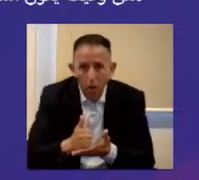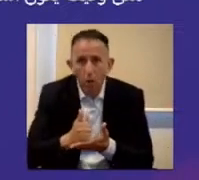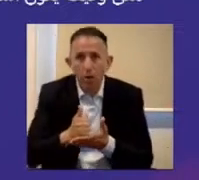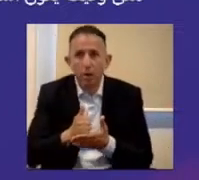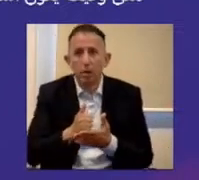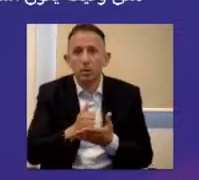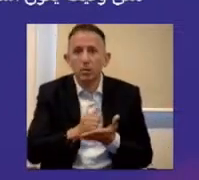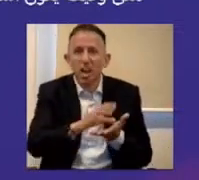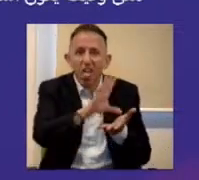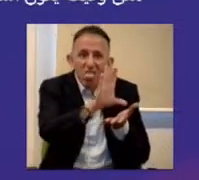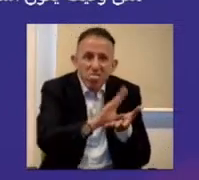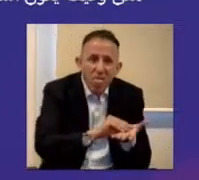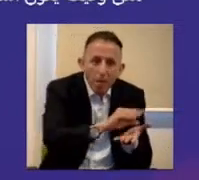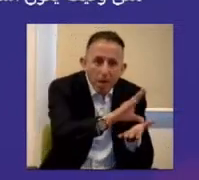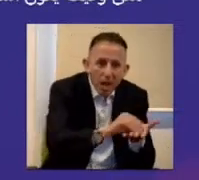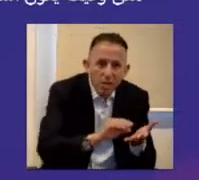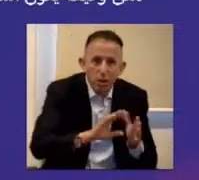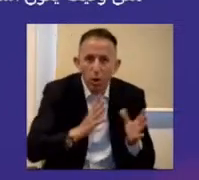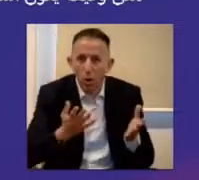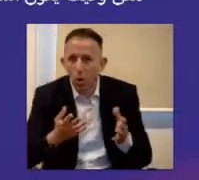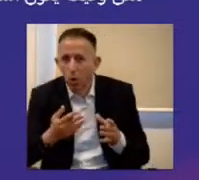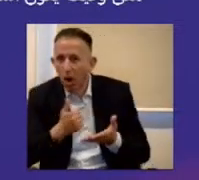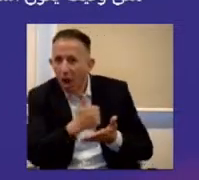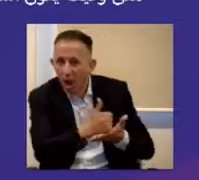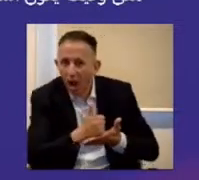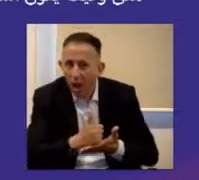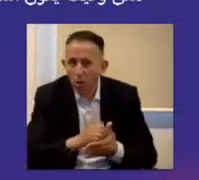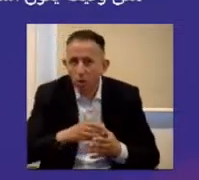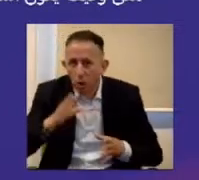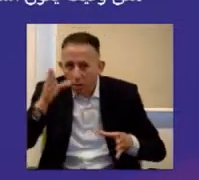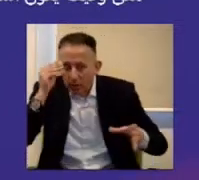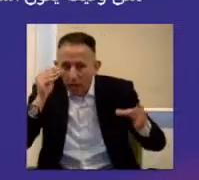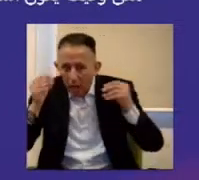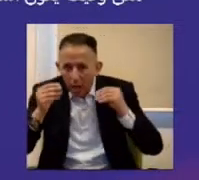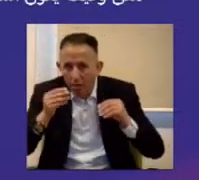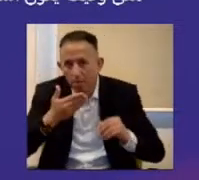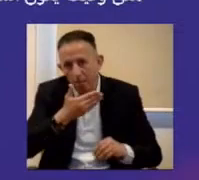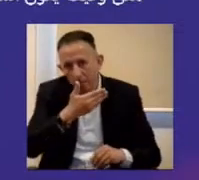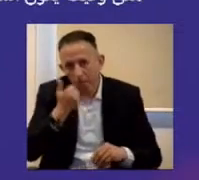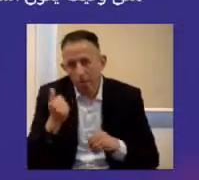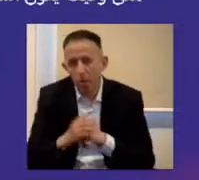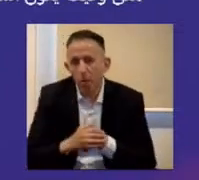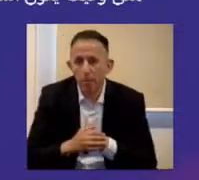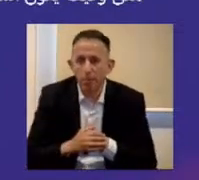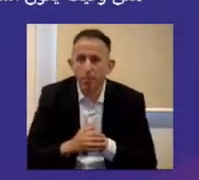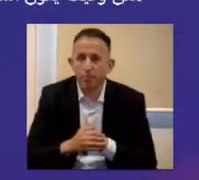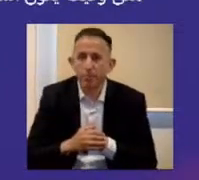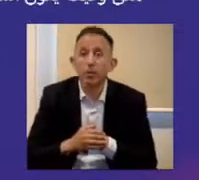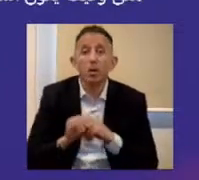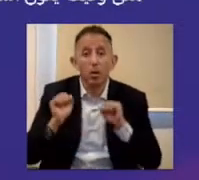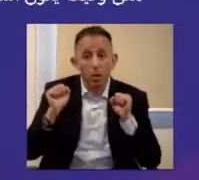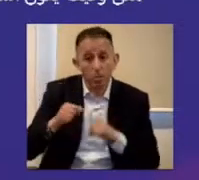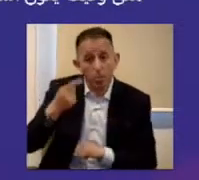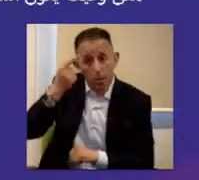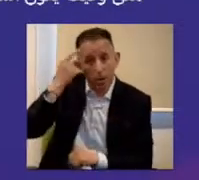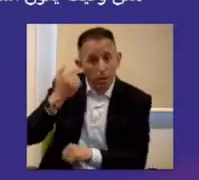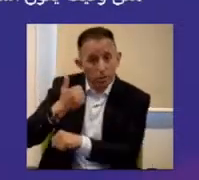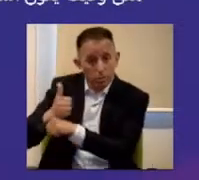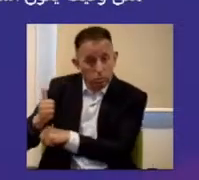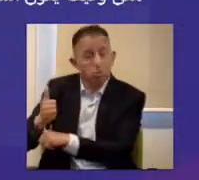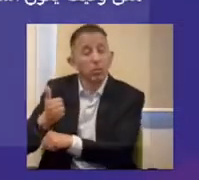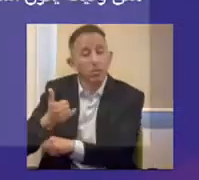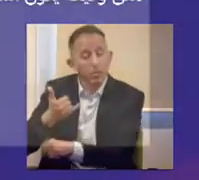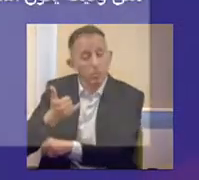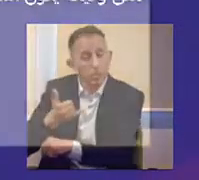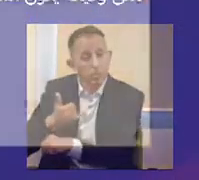examples. AI to reassess what we teach, we do not have many examples. In my view, we should reconsider what we teach.